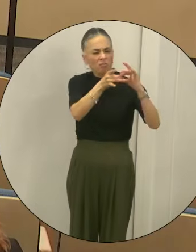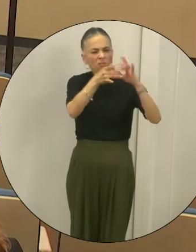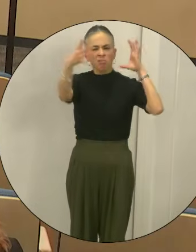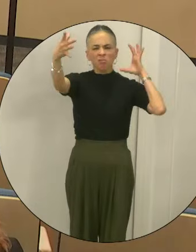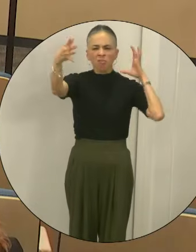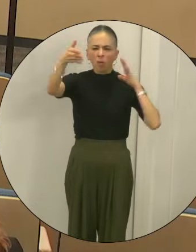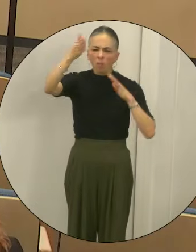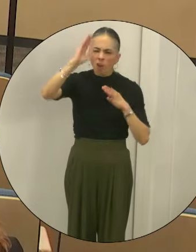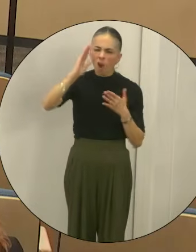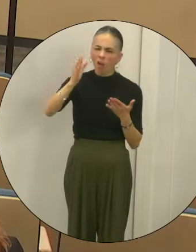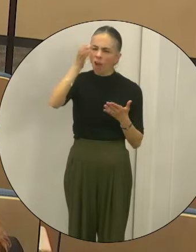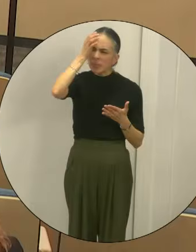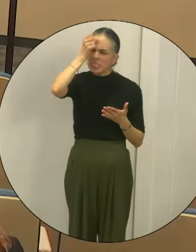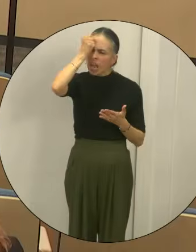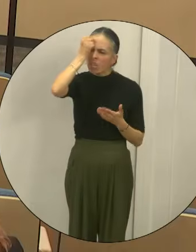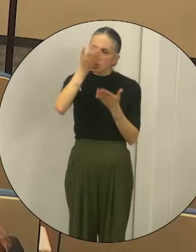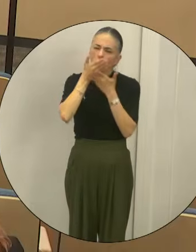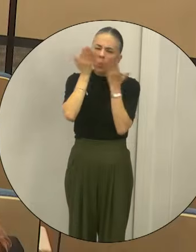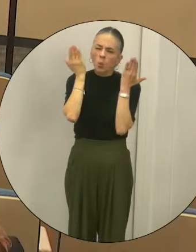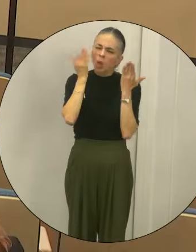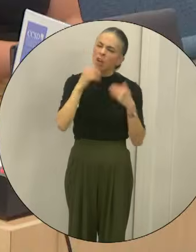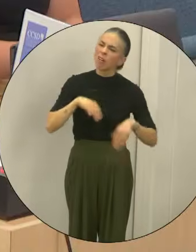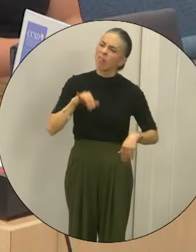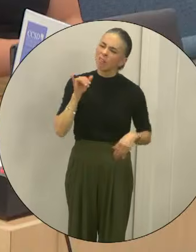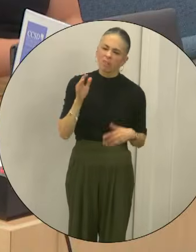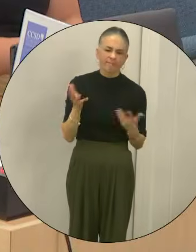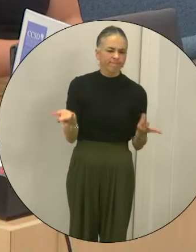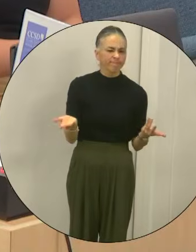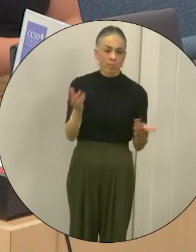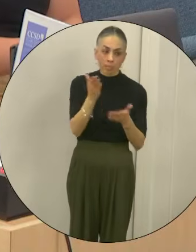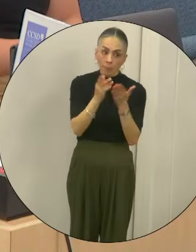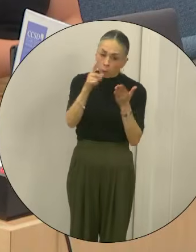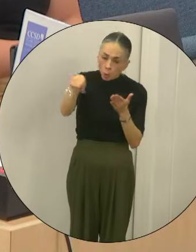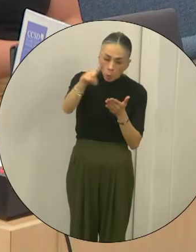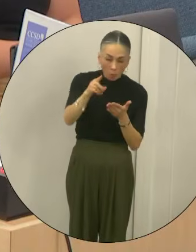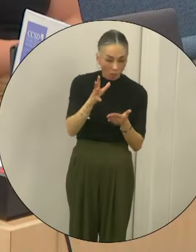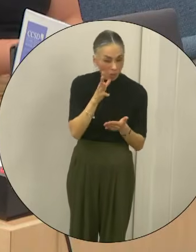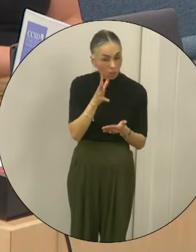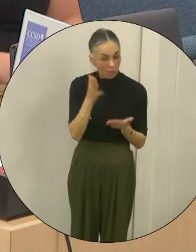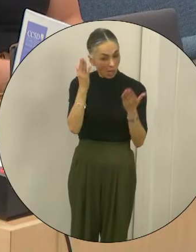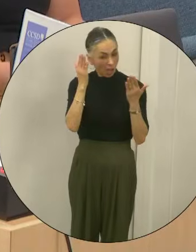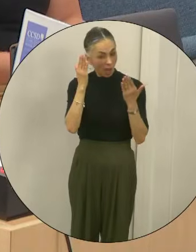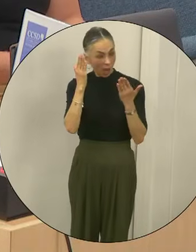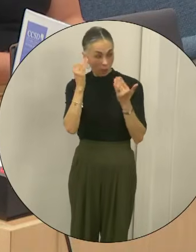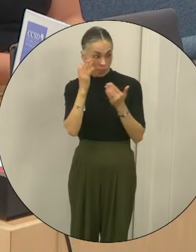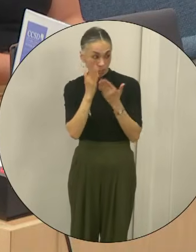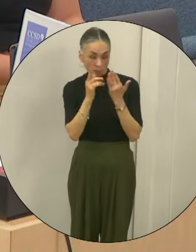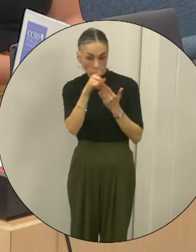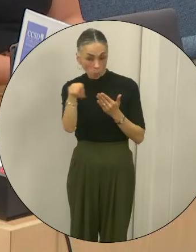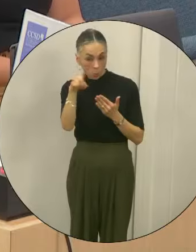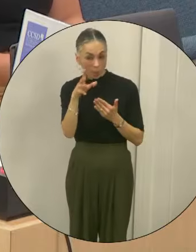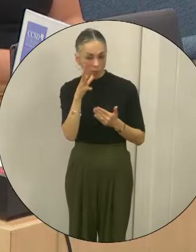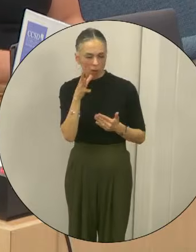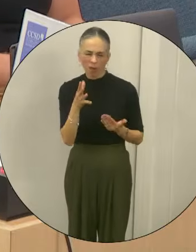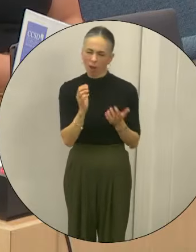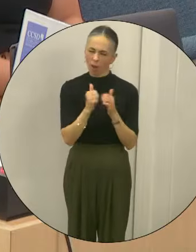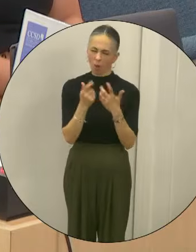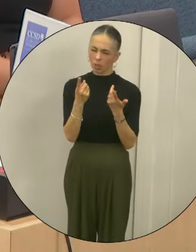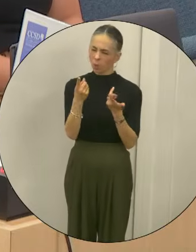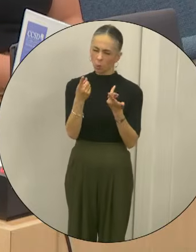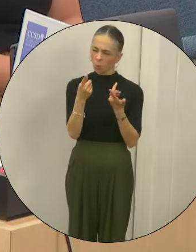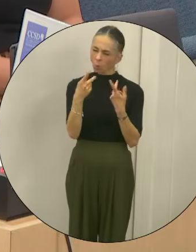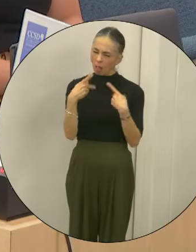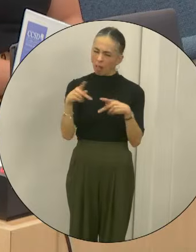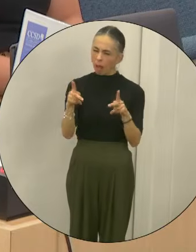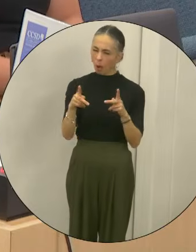common sense. You know, some of you are mothers, and I hope that most of you are mothers. And how can you allow this to happen